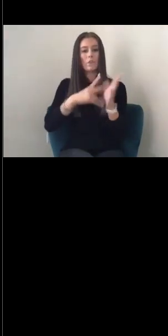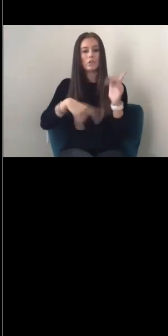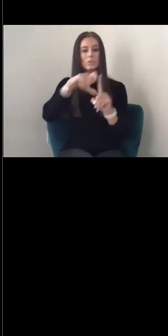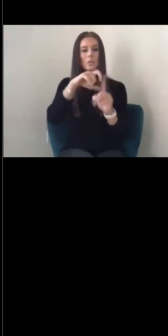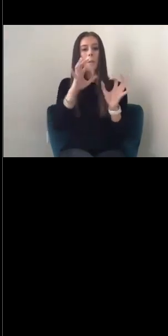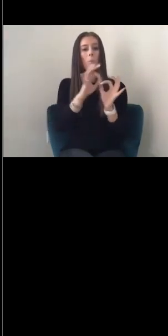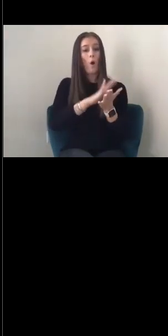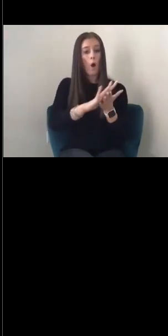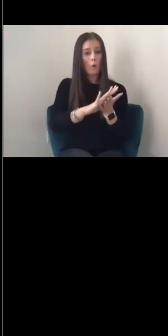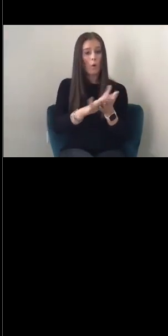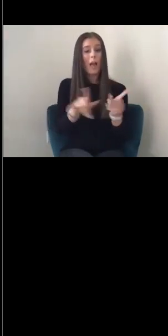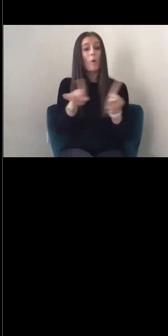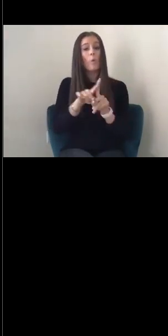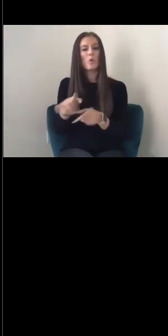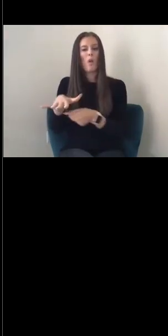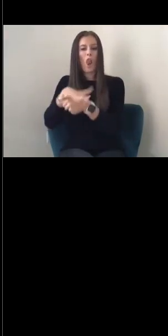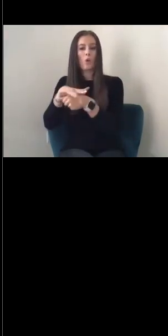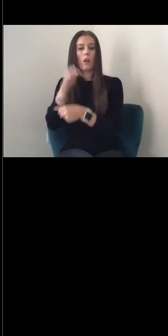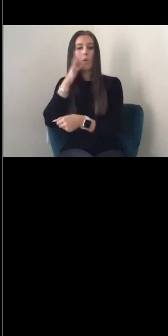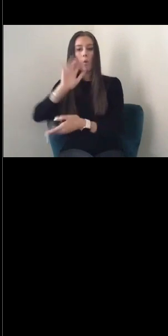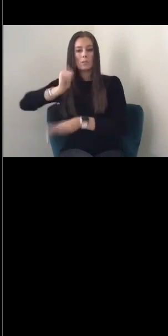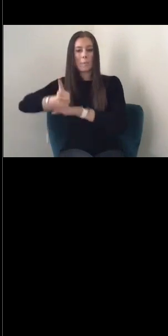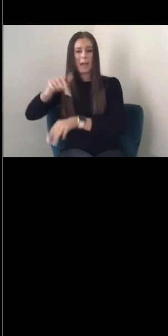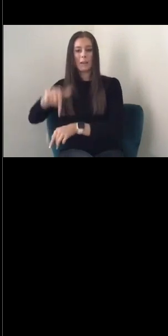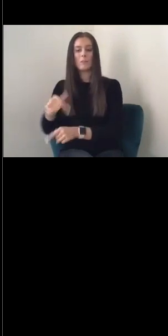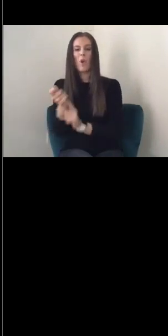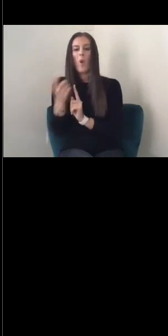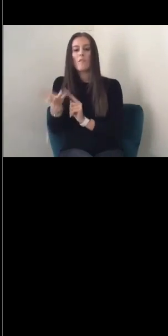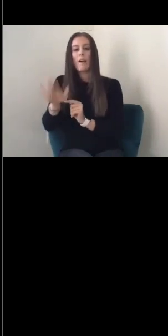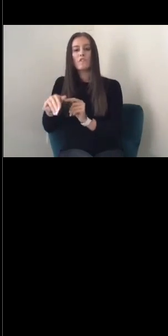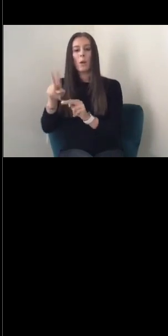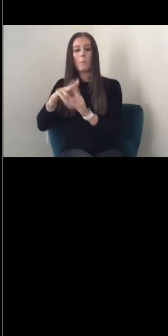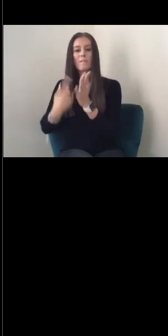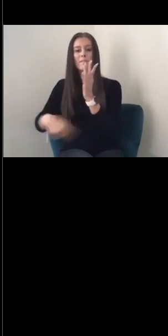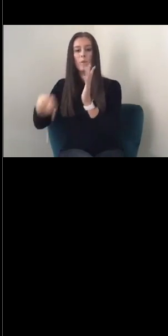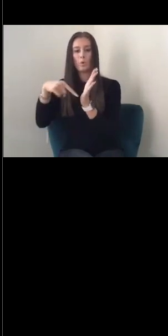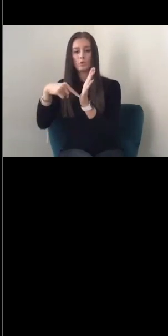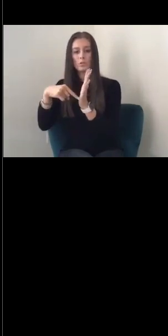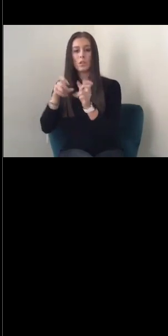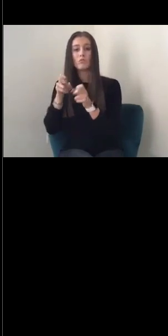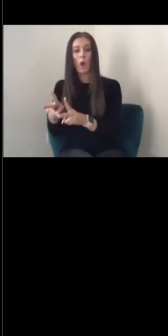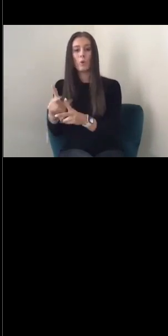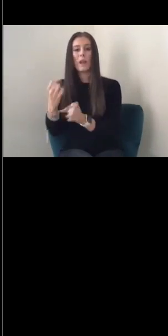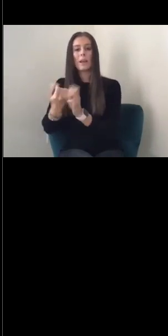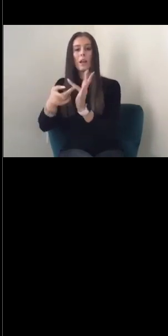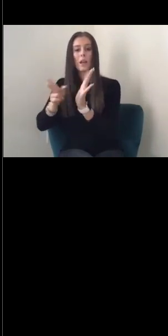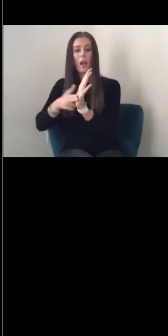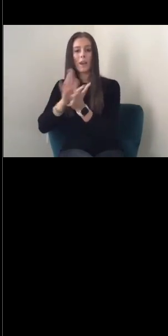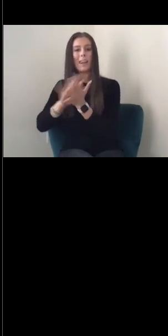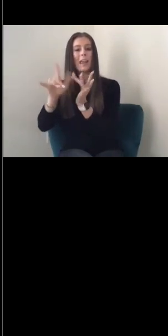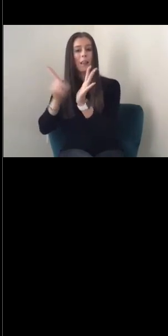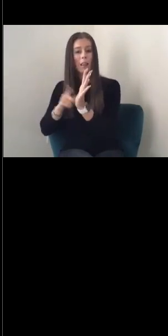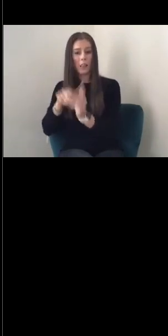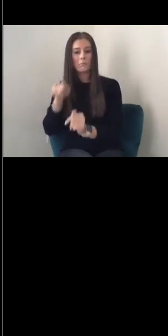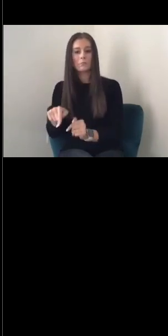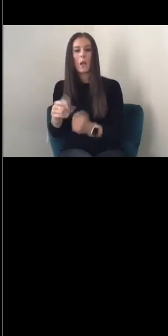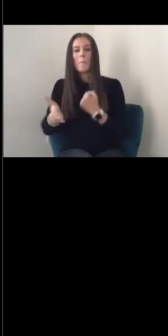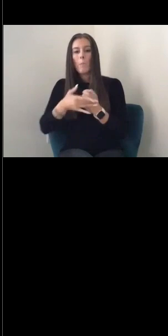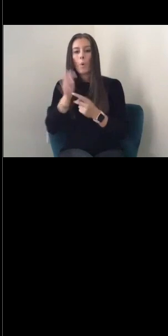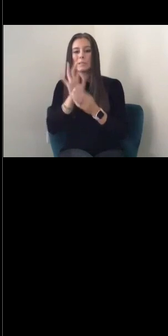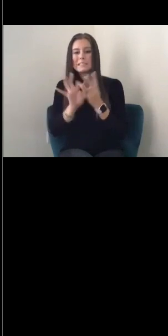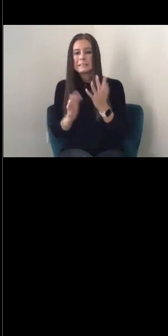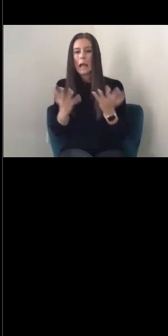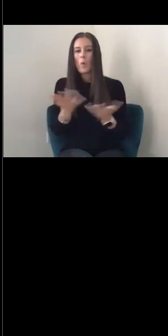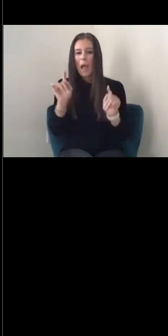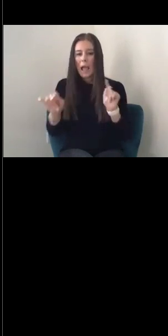as a local water main located near Fort Road and Gun Hill. Details of where we propose to route the water mains can be found